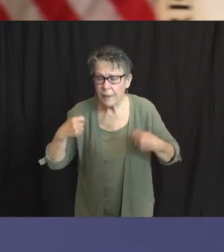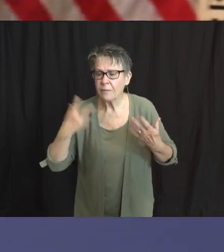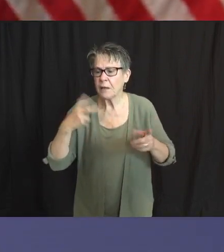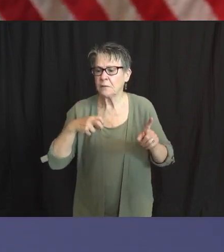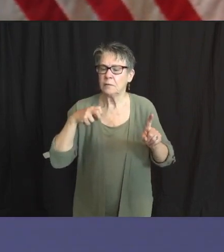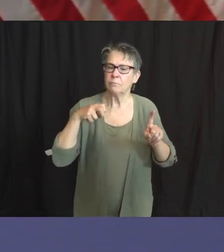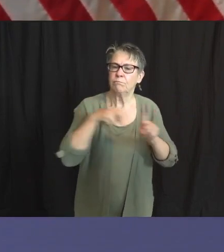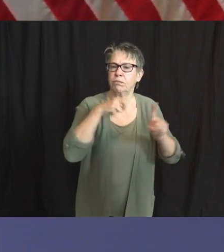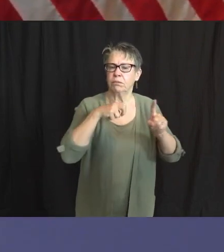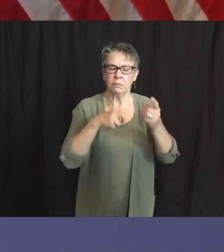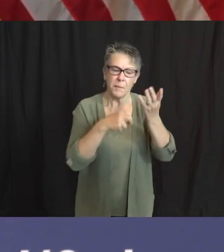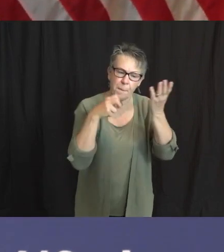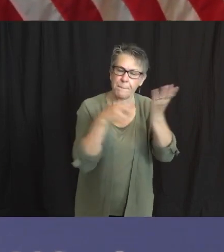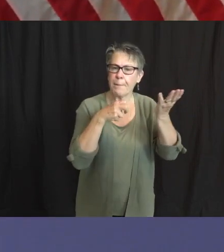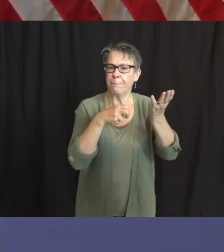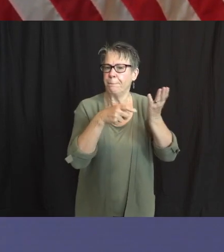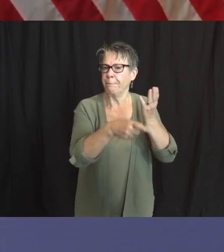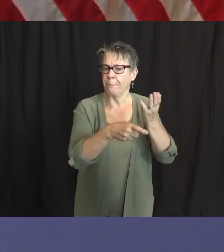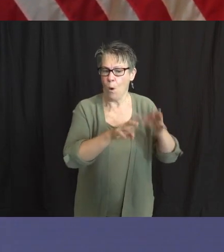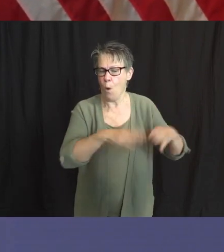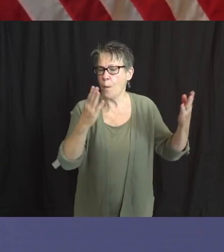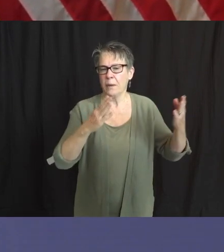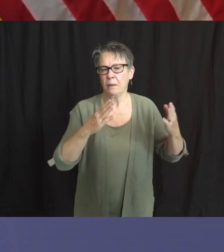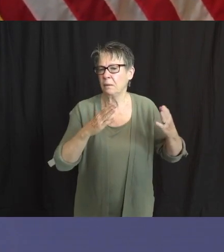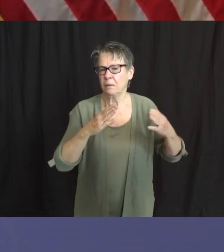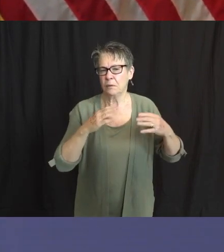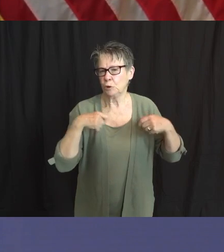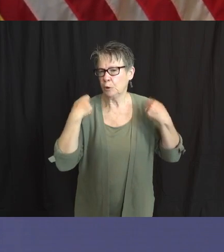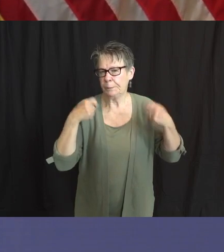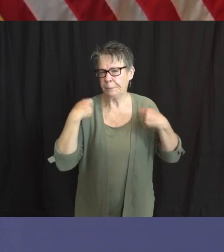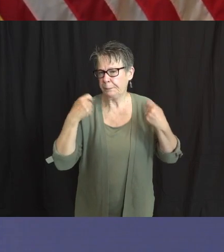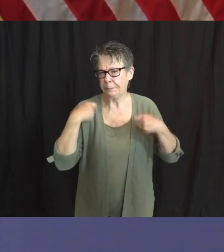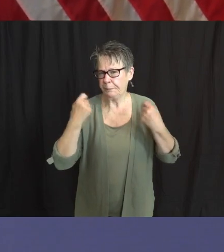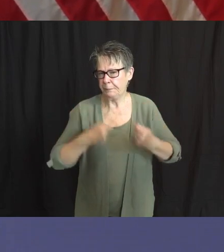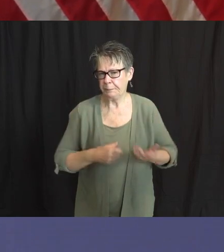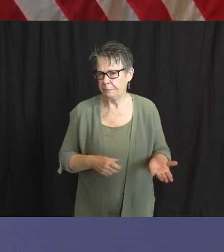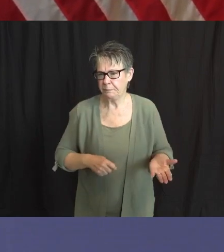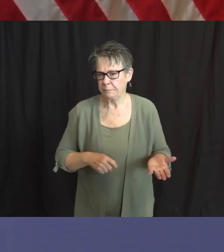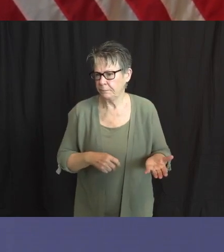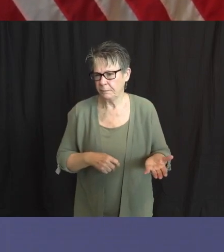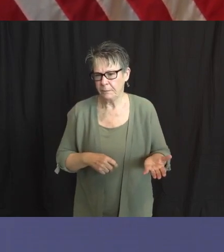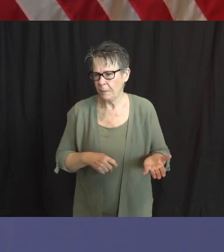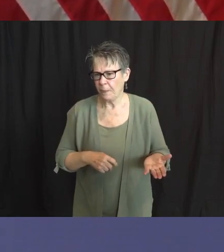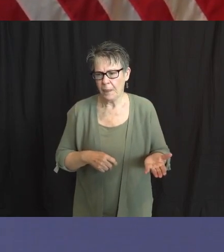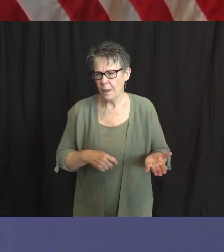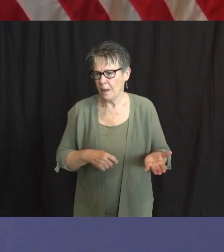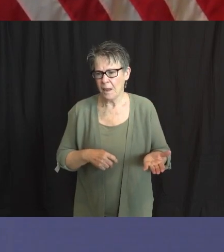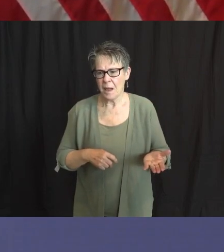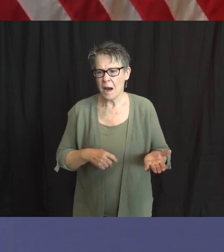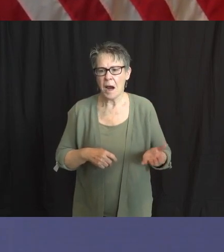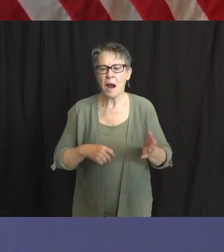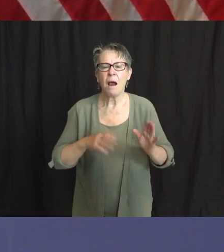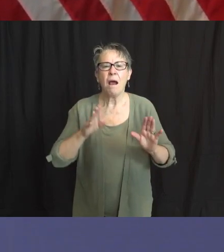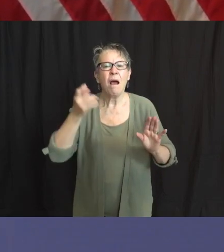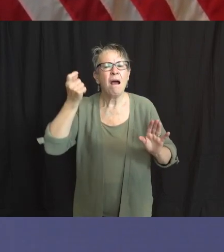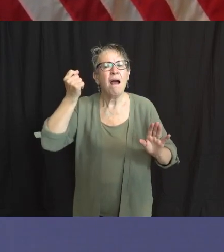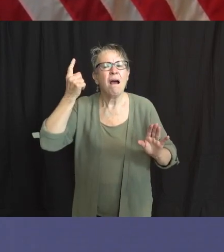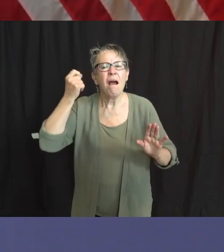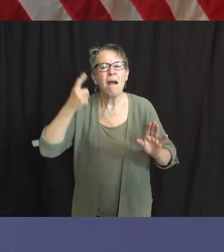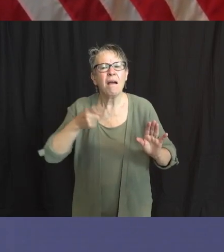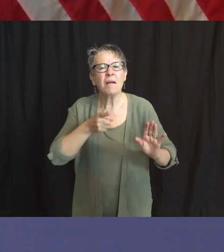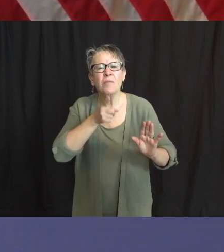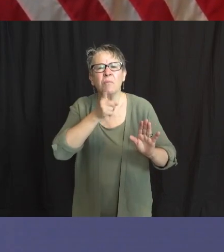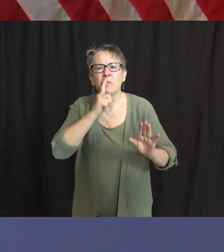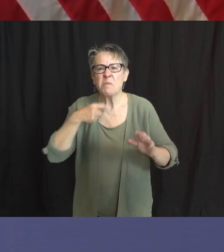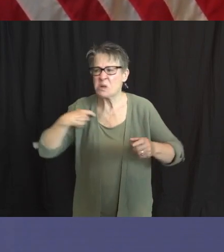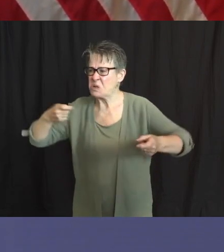to take up each one of these cases, because we will. I'm not overly concerned right now that we're going to have the reality